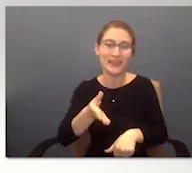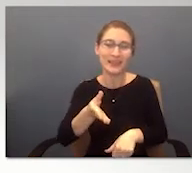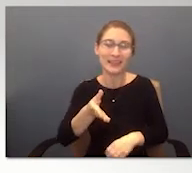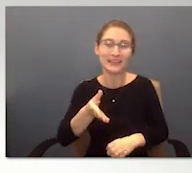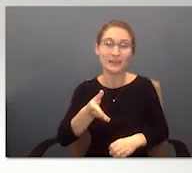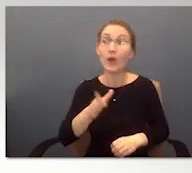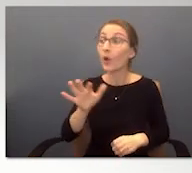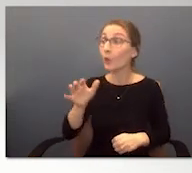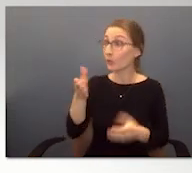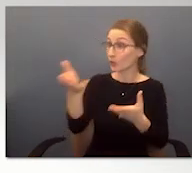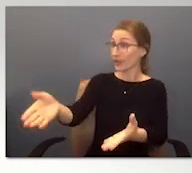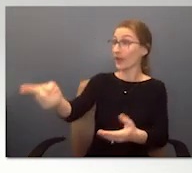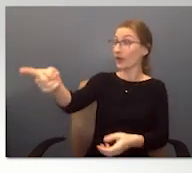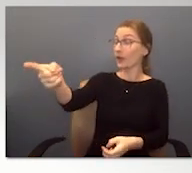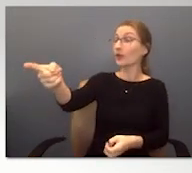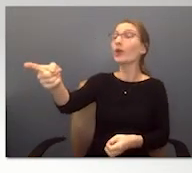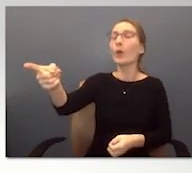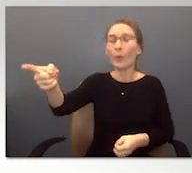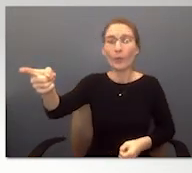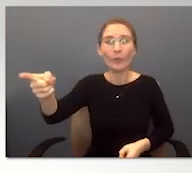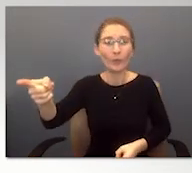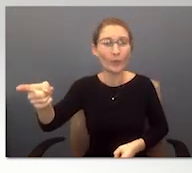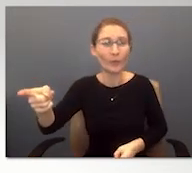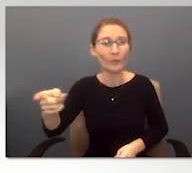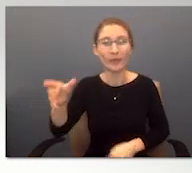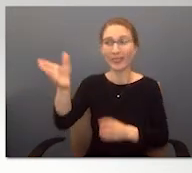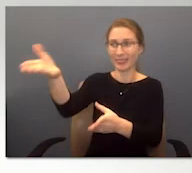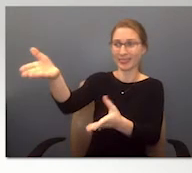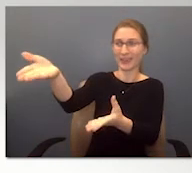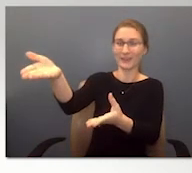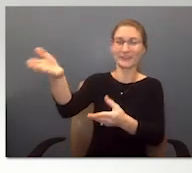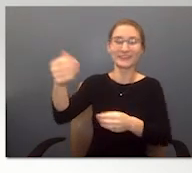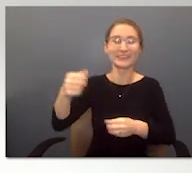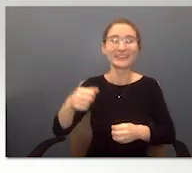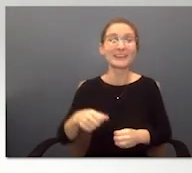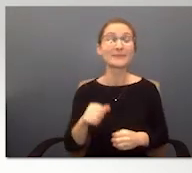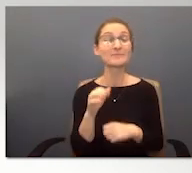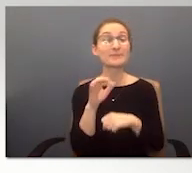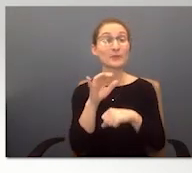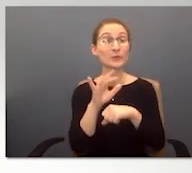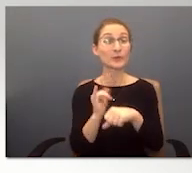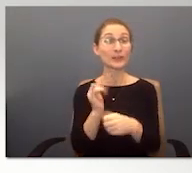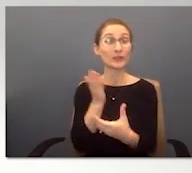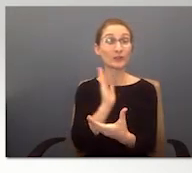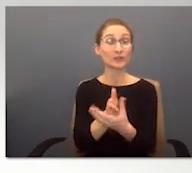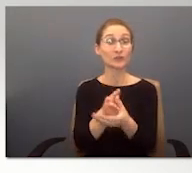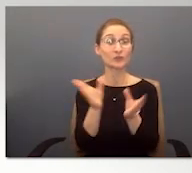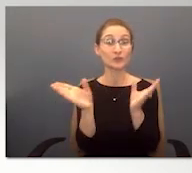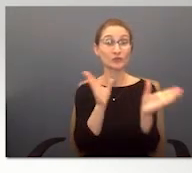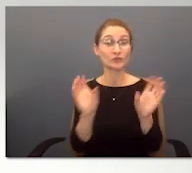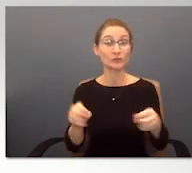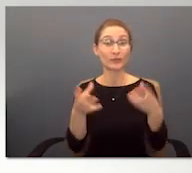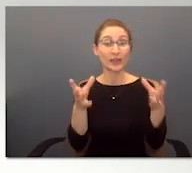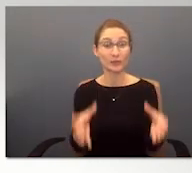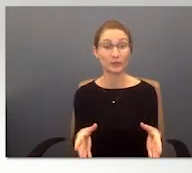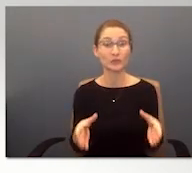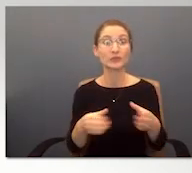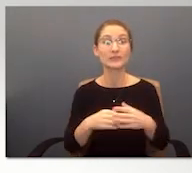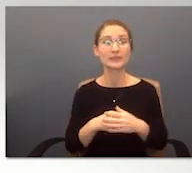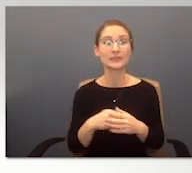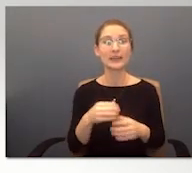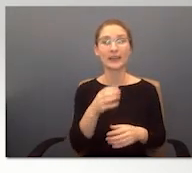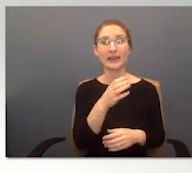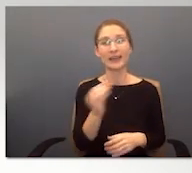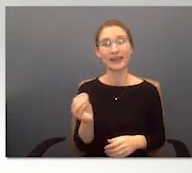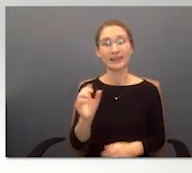No, family resource, oh, okay, they're there, service coordinators and family resource specialists, okay. Early intervention service providers, and then of